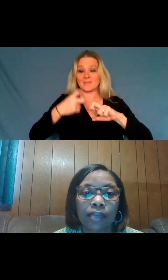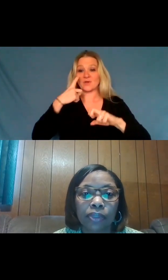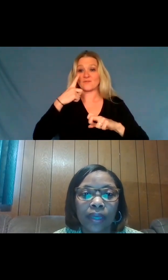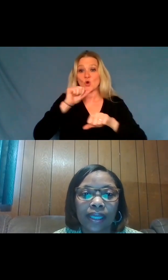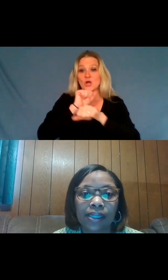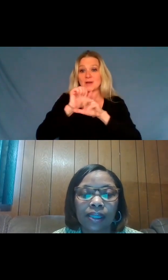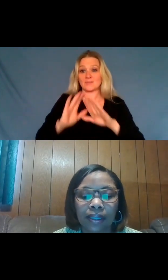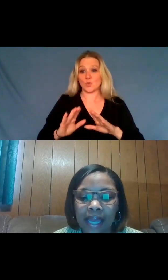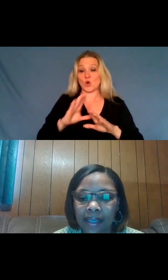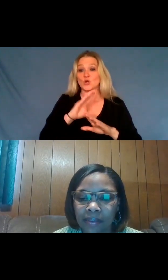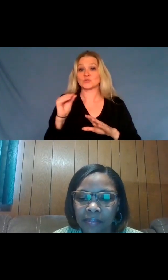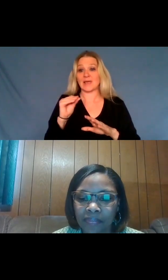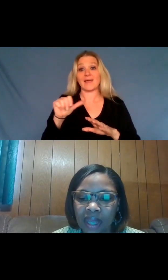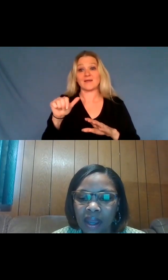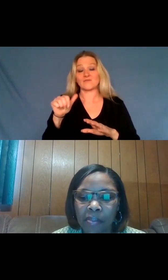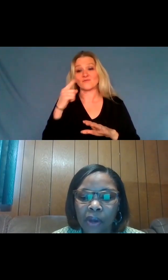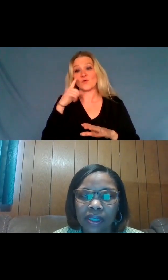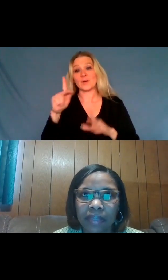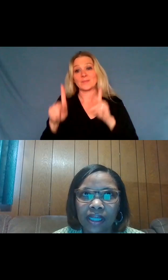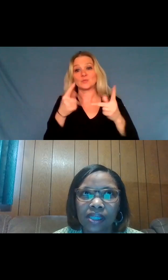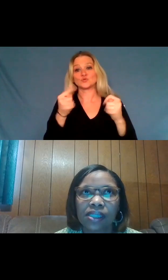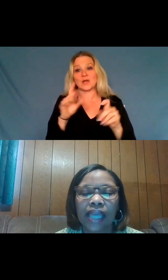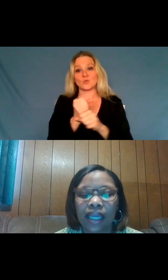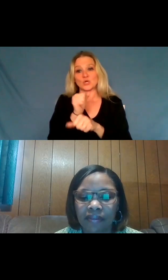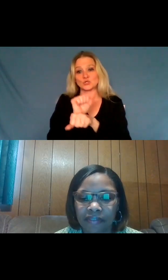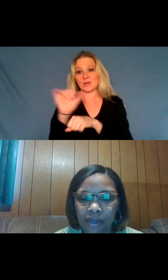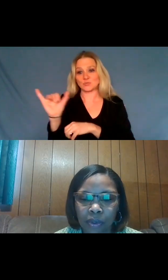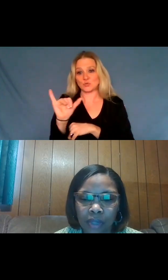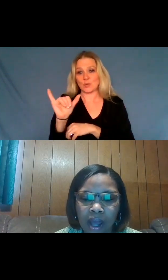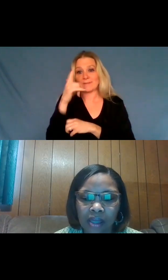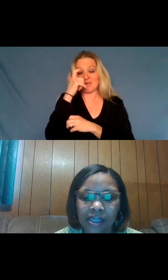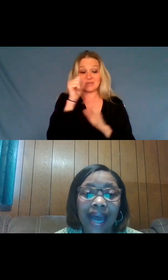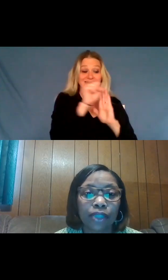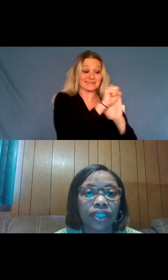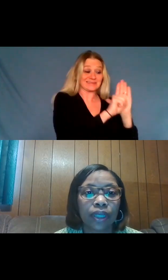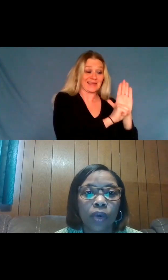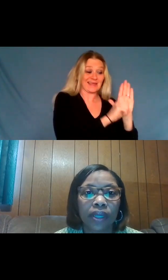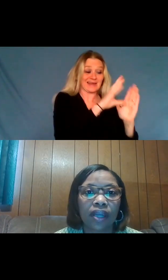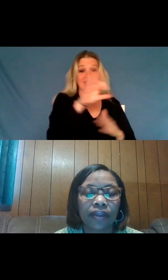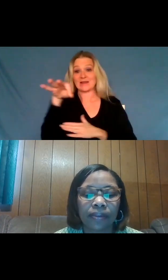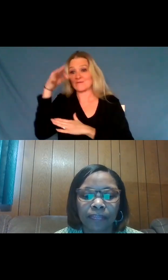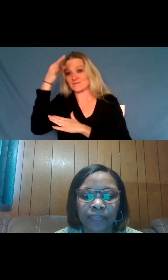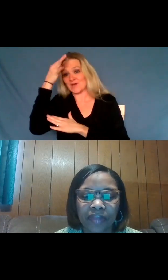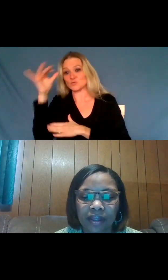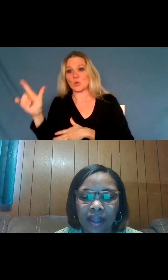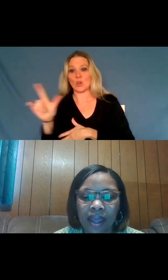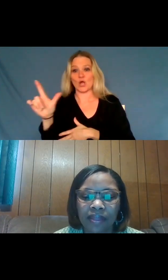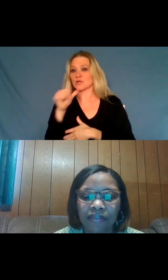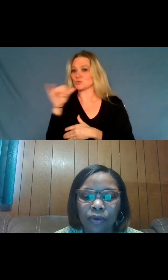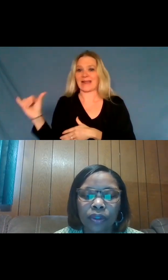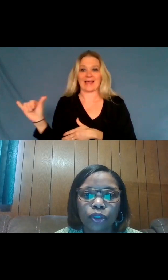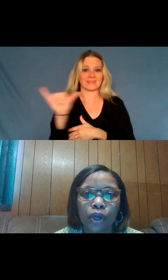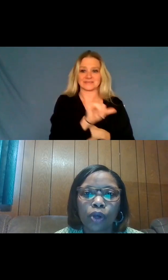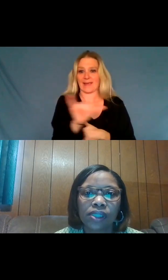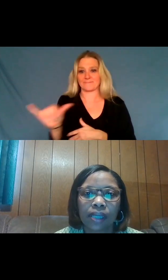and employees alike, mostly because state and federal laws contradict one another. The